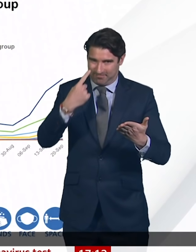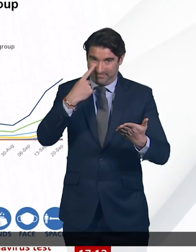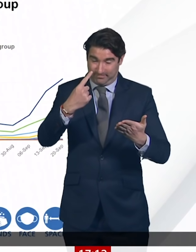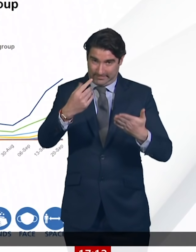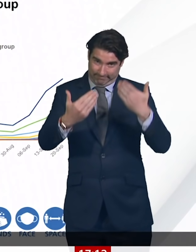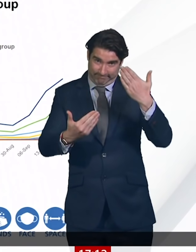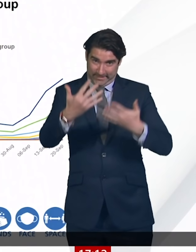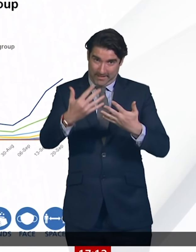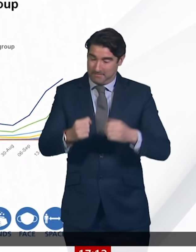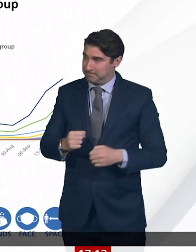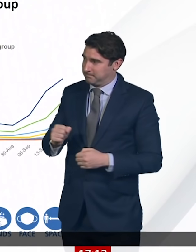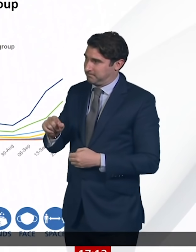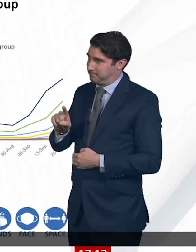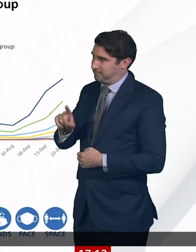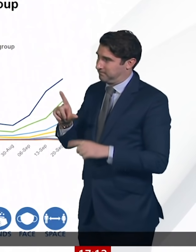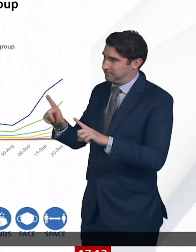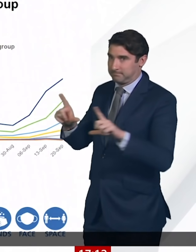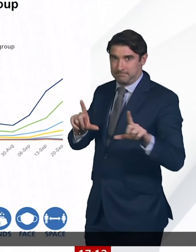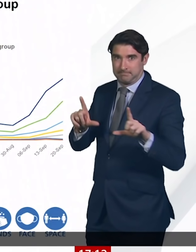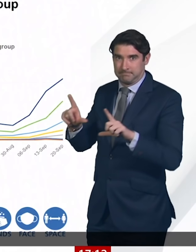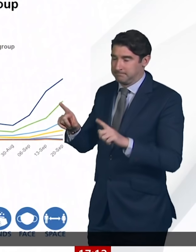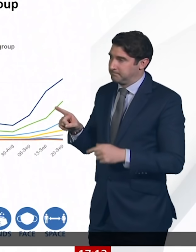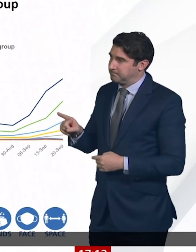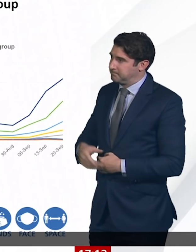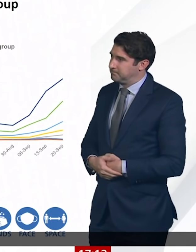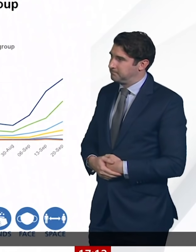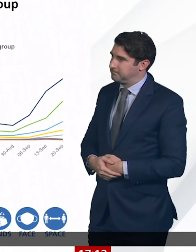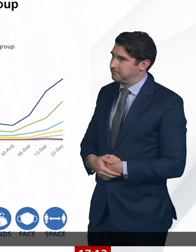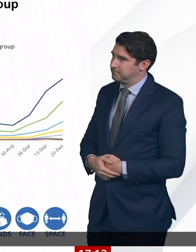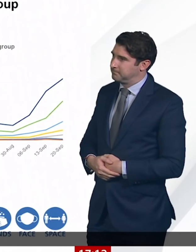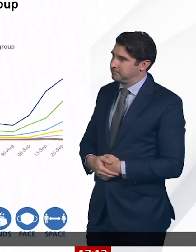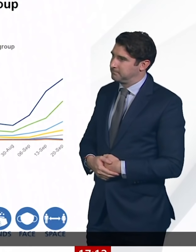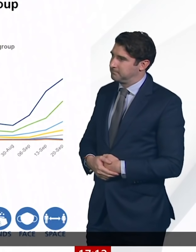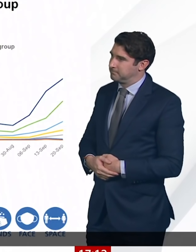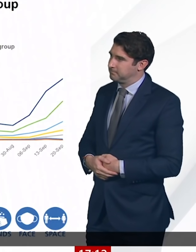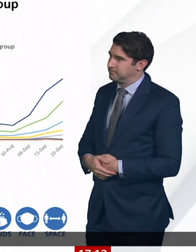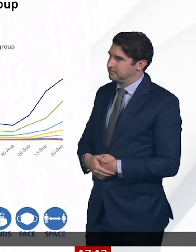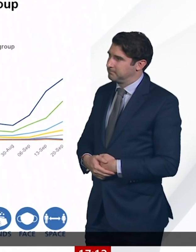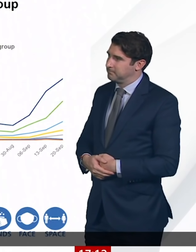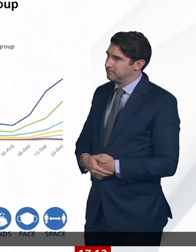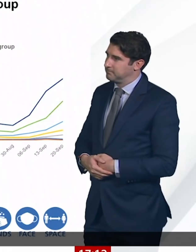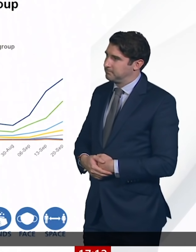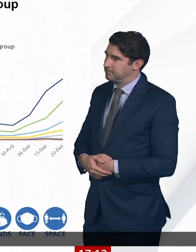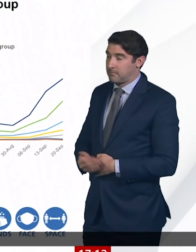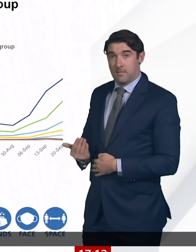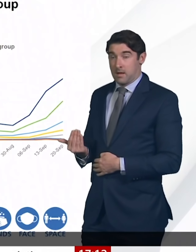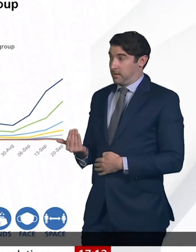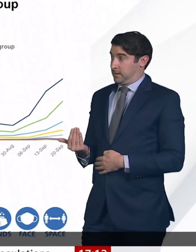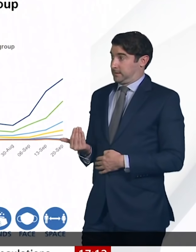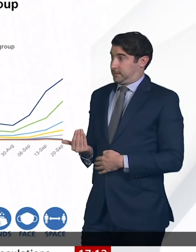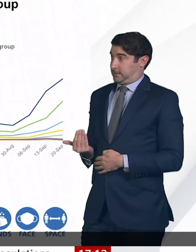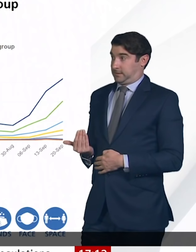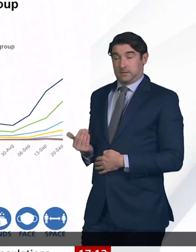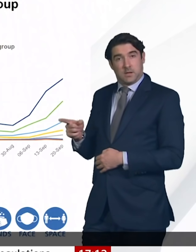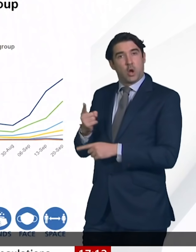is the admission rates on the right to hospital and the intensive care rates on the